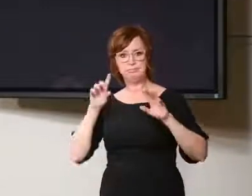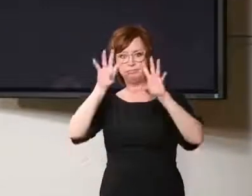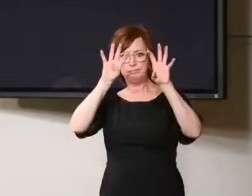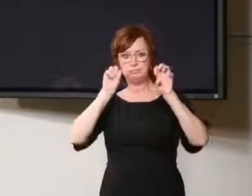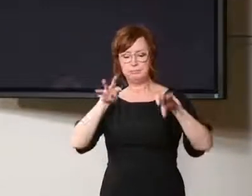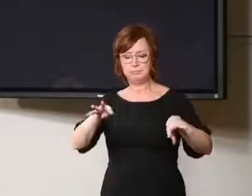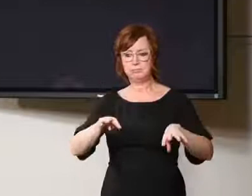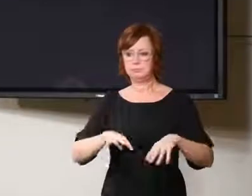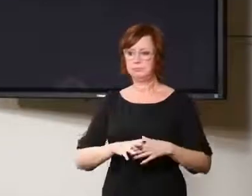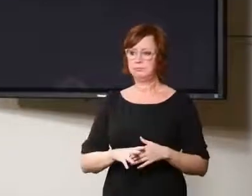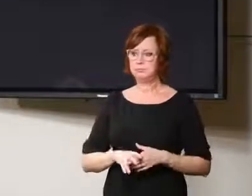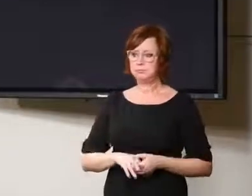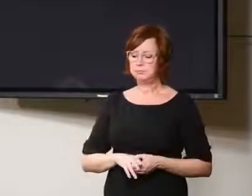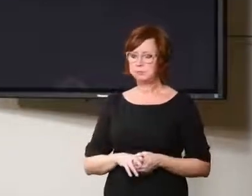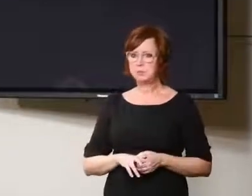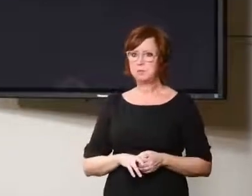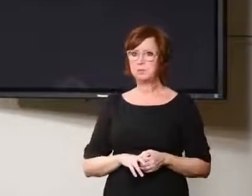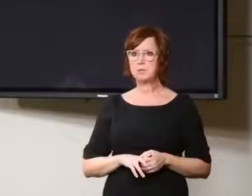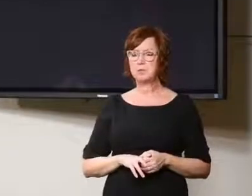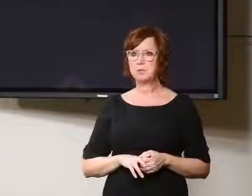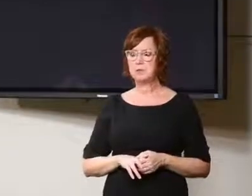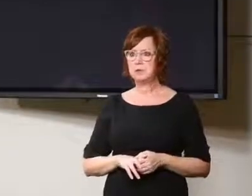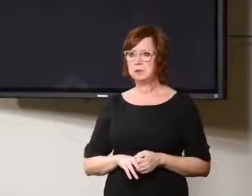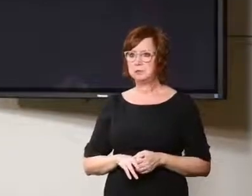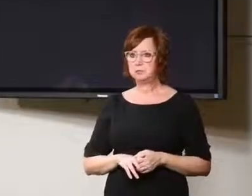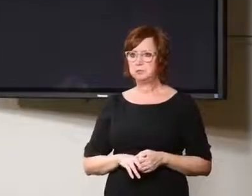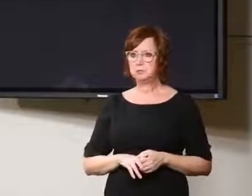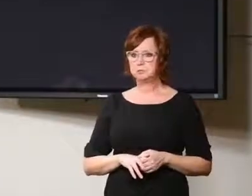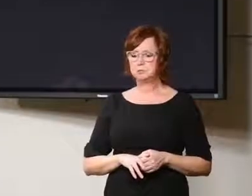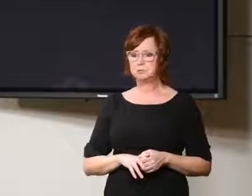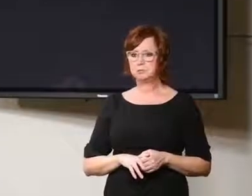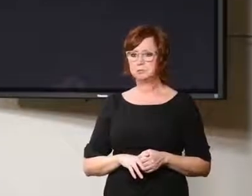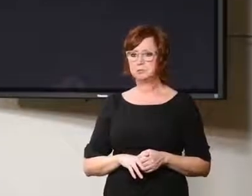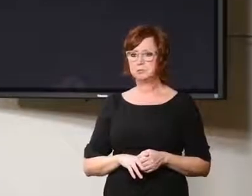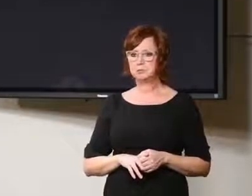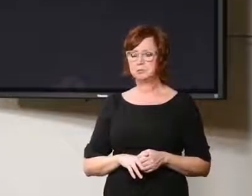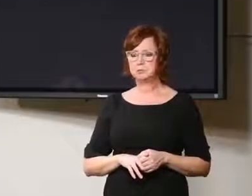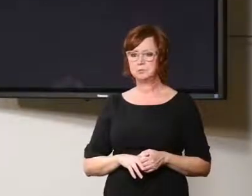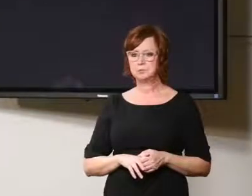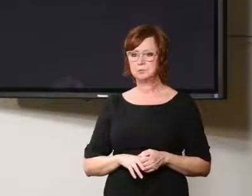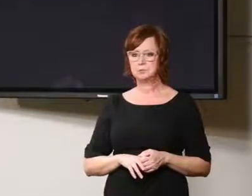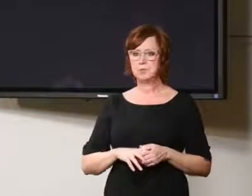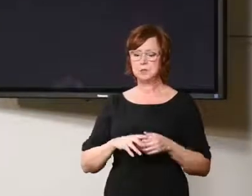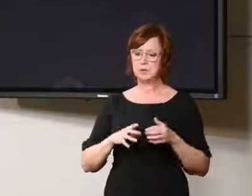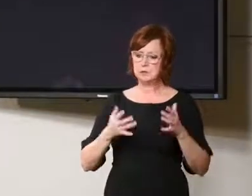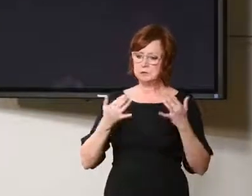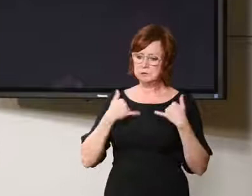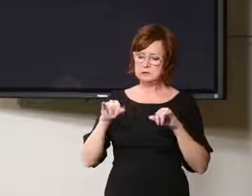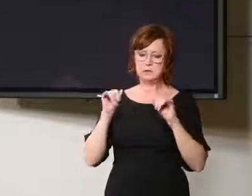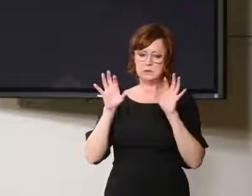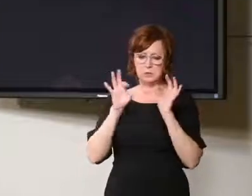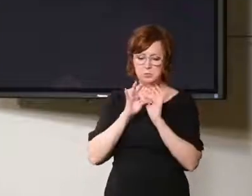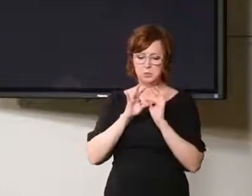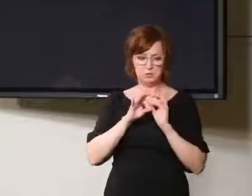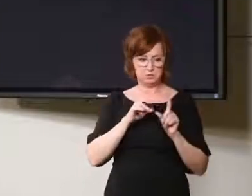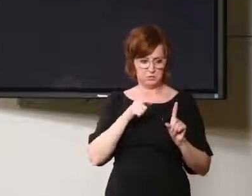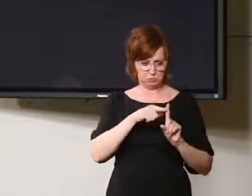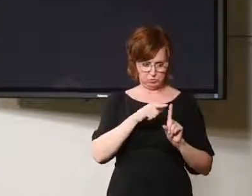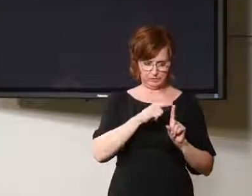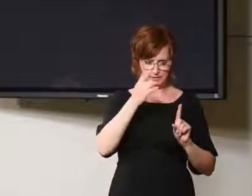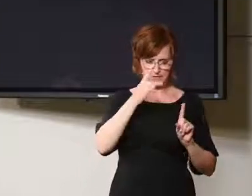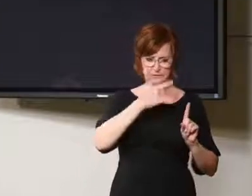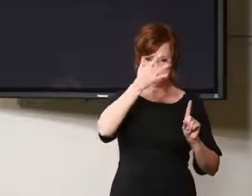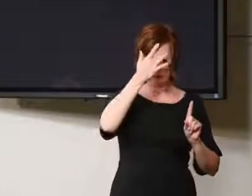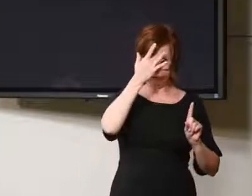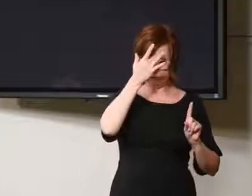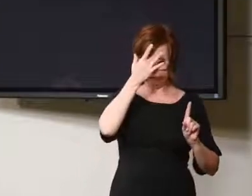place. But having said that, we do want people with significant symptoms, fever, malaise, chills, who have not